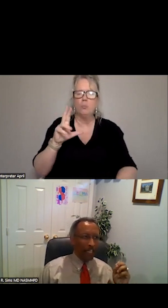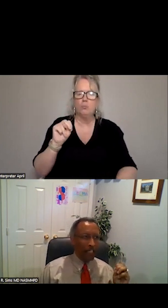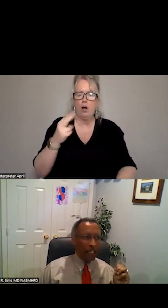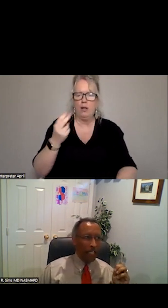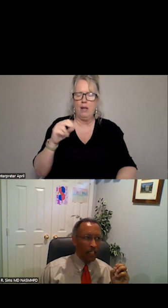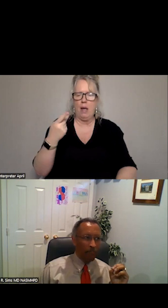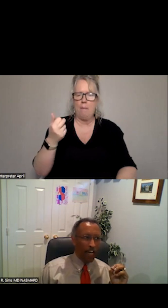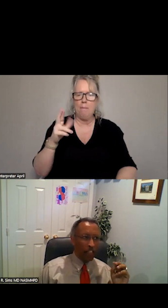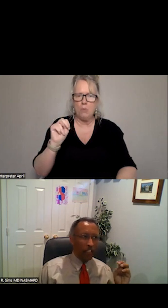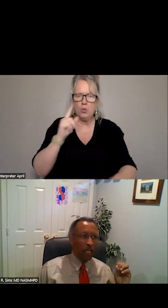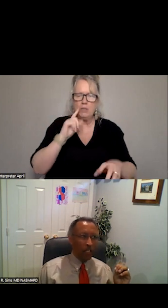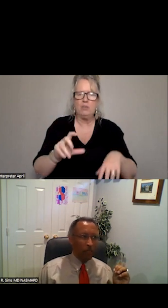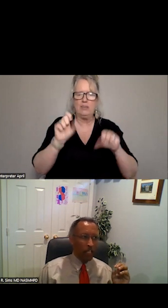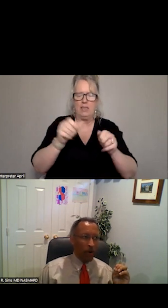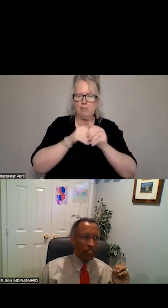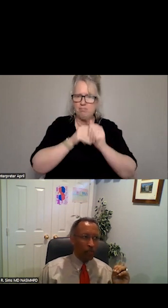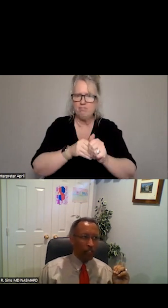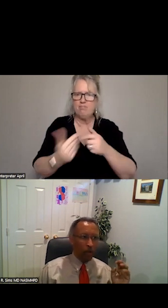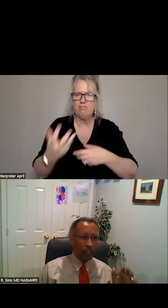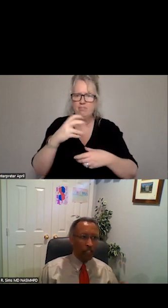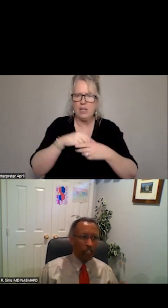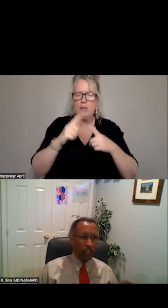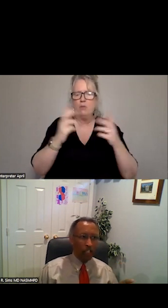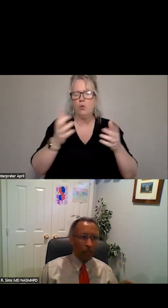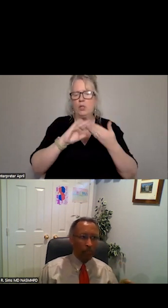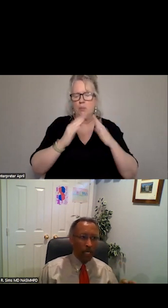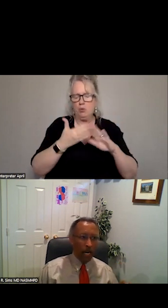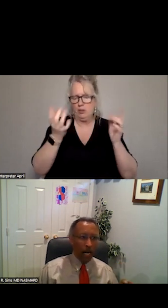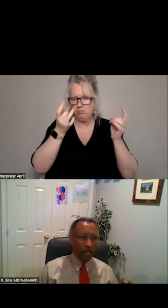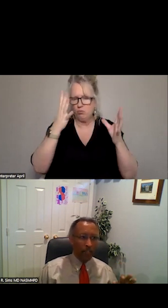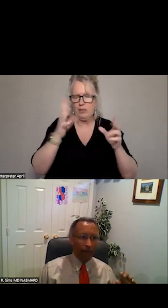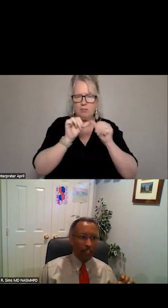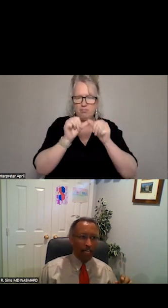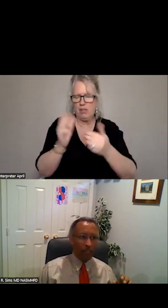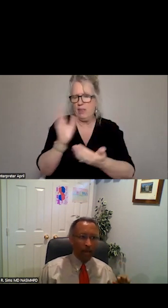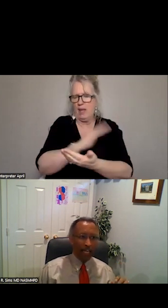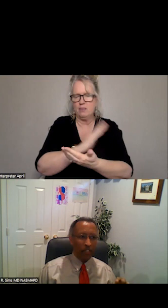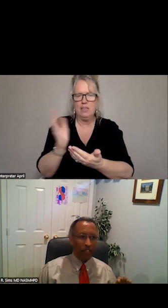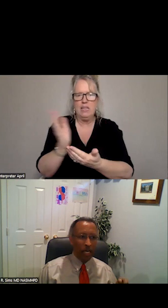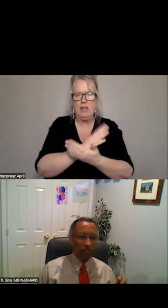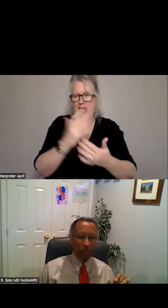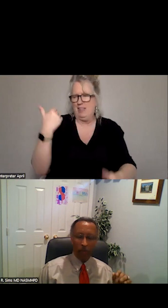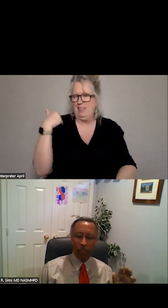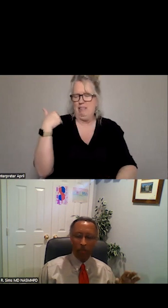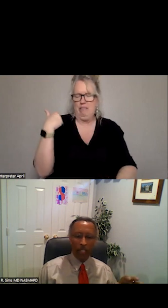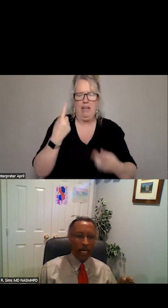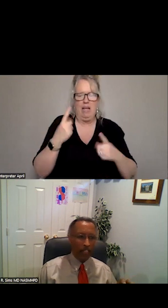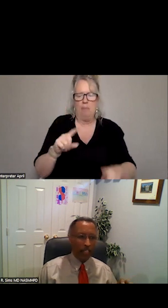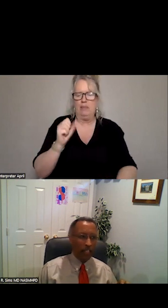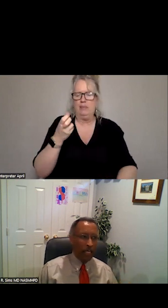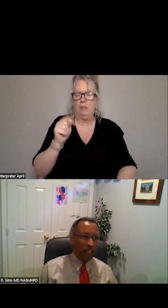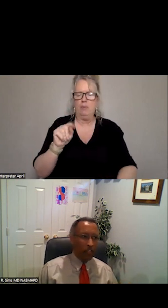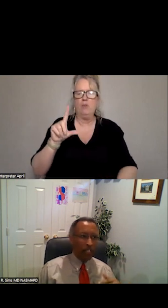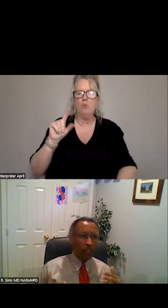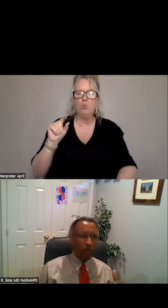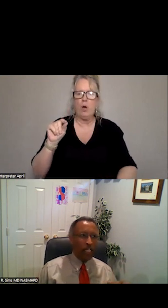about taking a lead and investing in community crisis response in the continuum. That was held back in September of